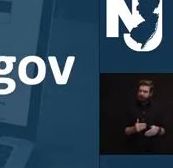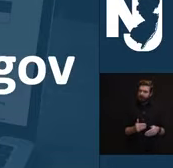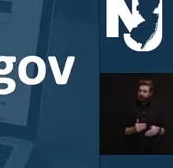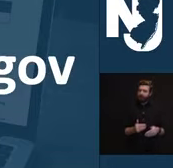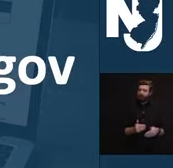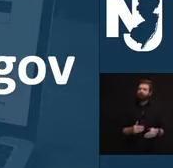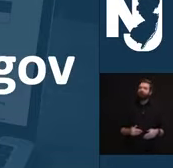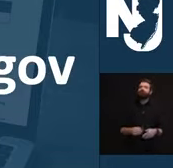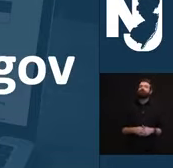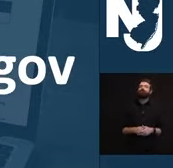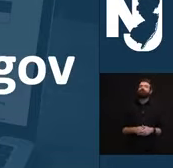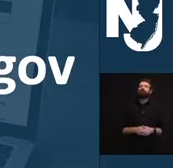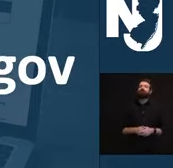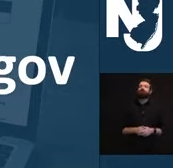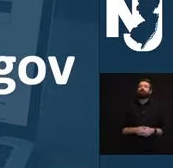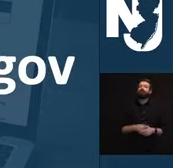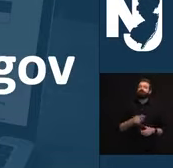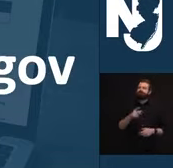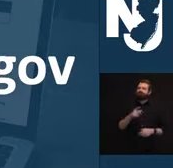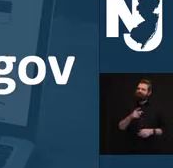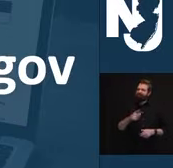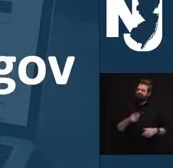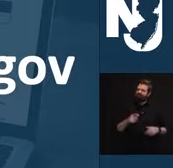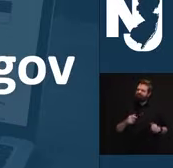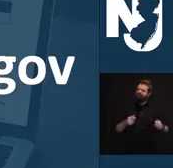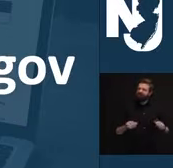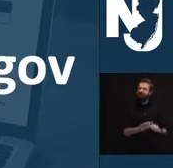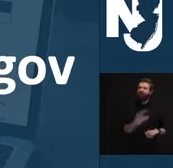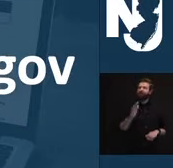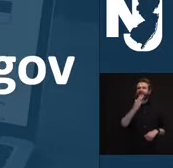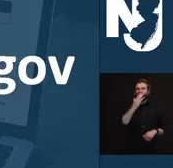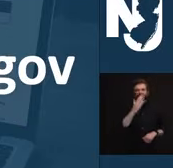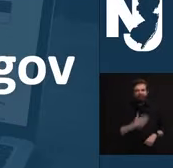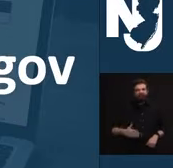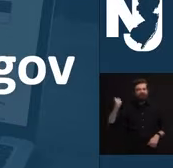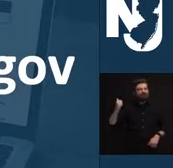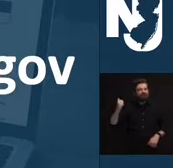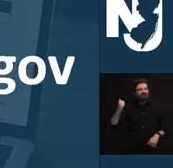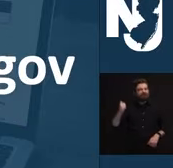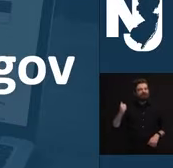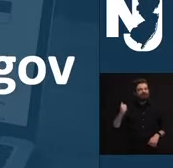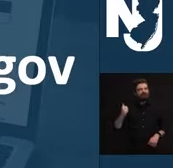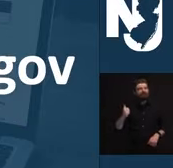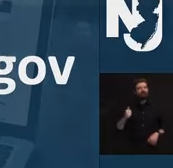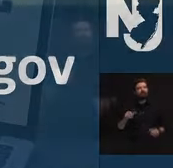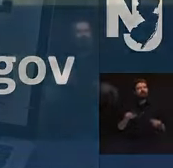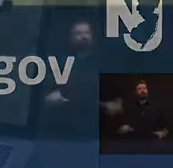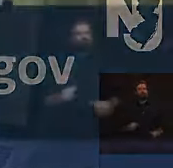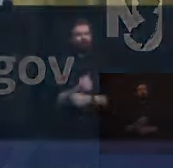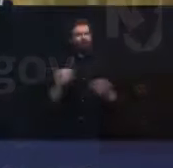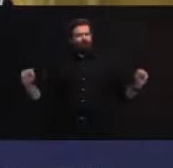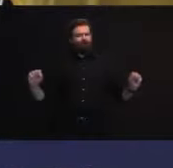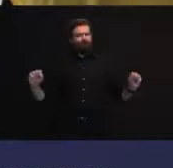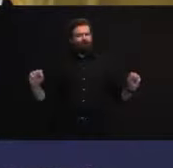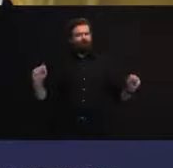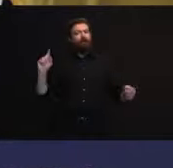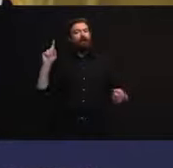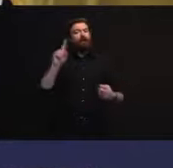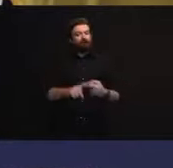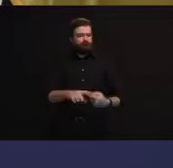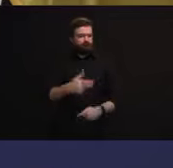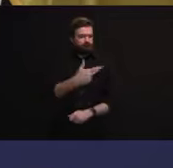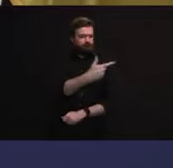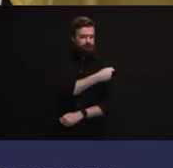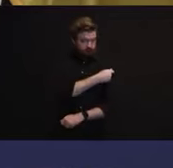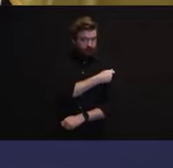is intact when that end comes. And that brings me to the end of my remarks. I'll now turn things over to the